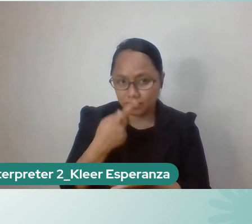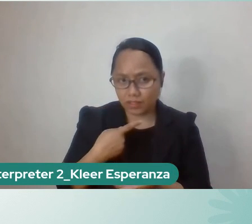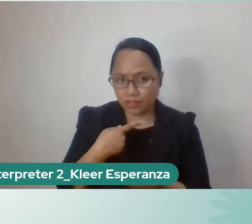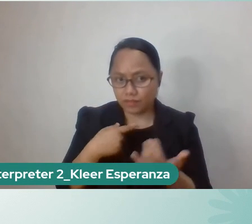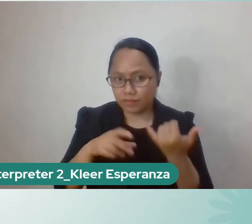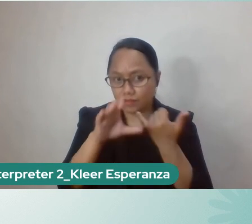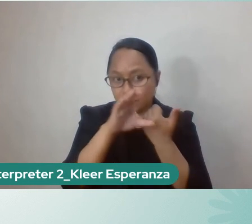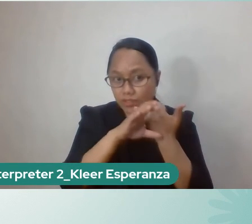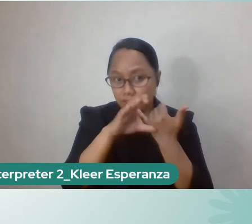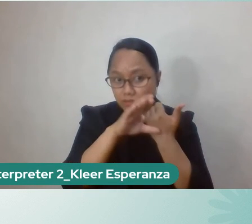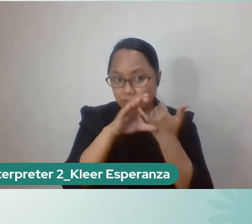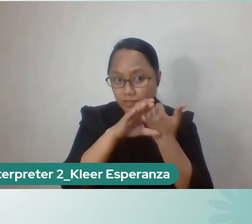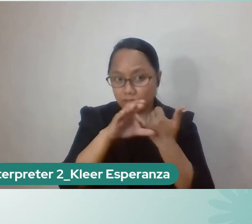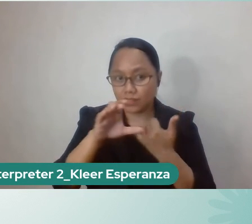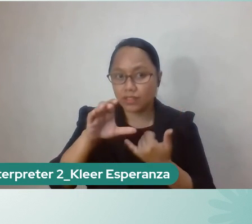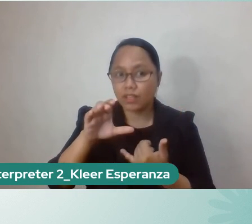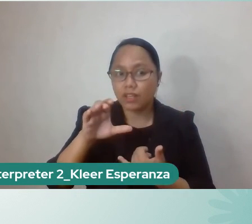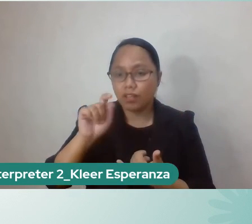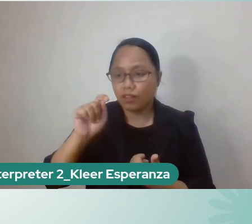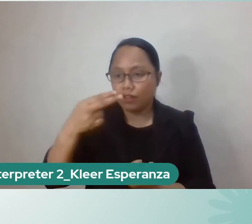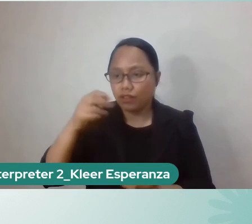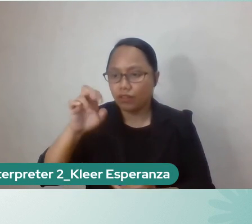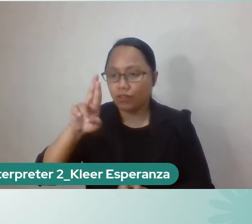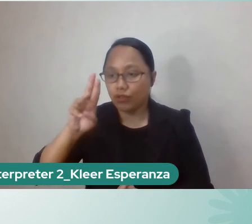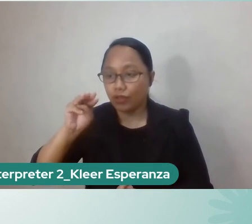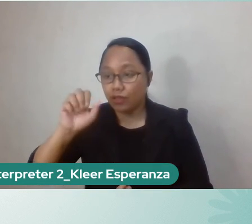thermal ablation. Our winner is